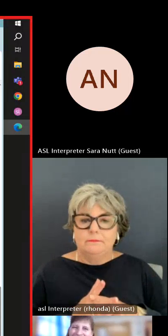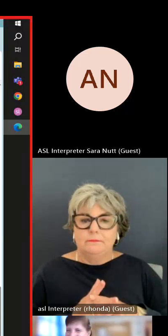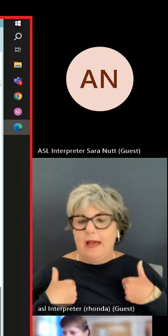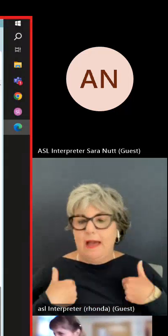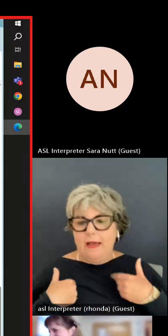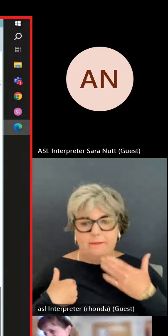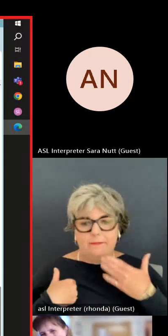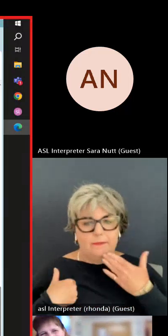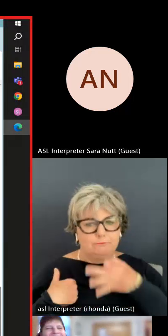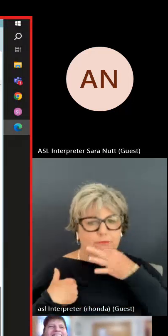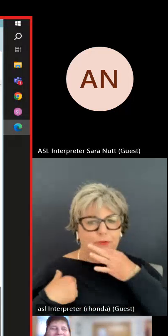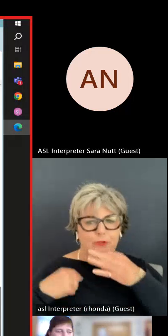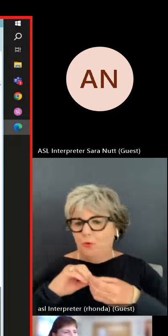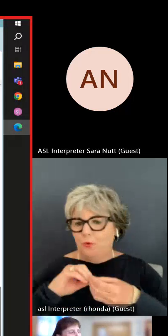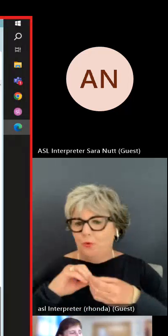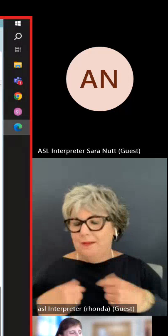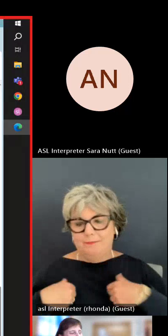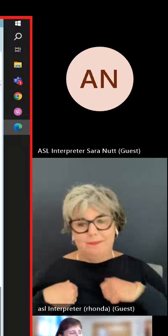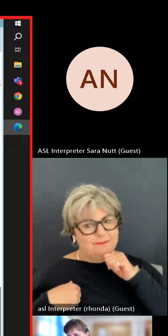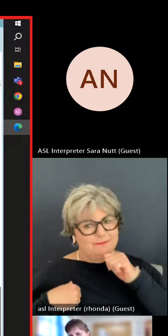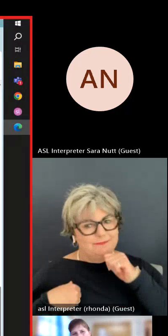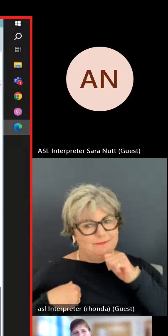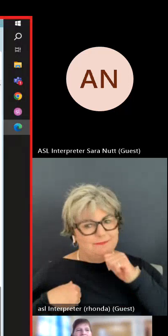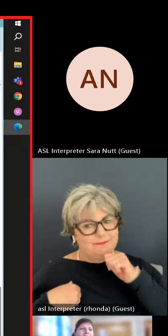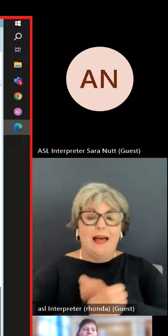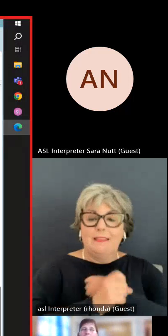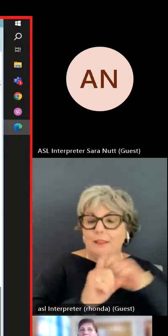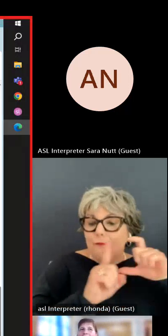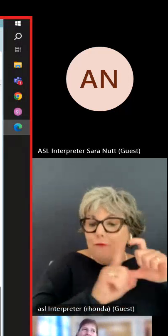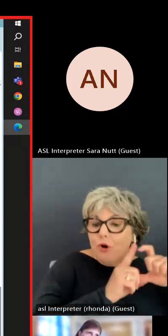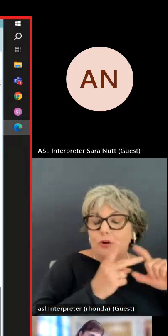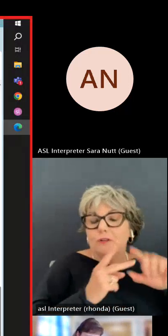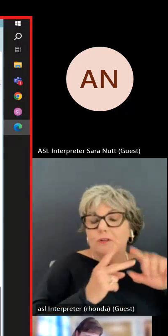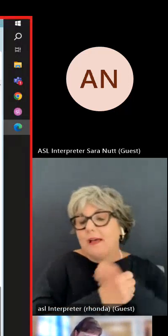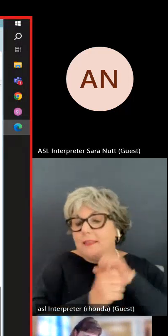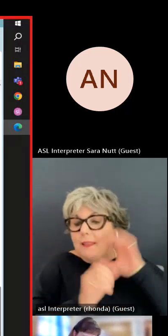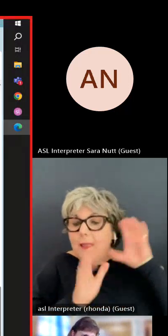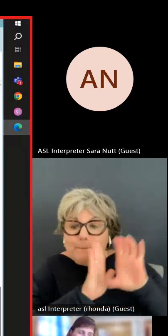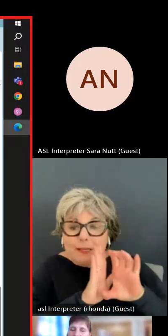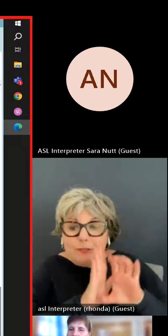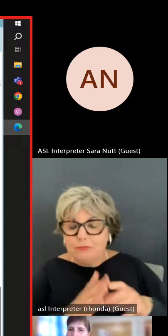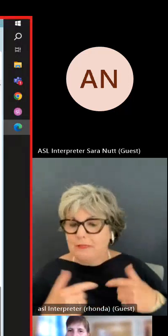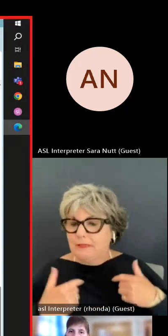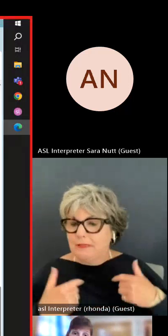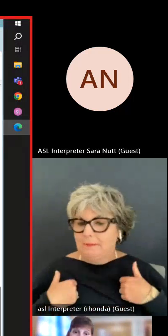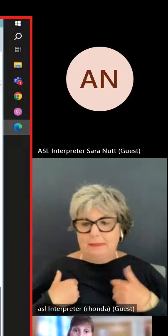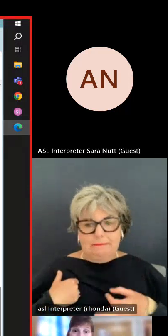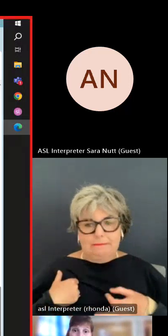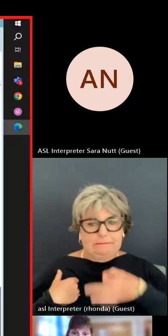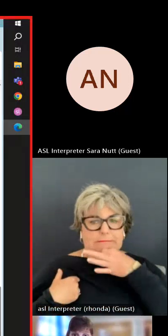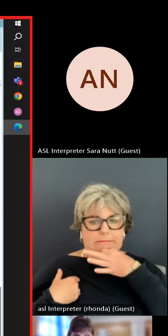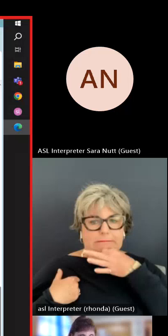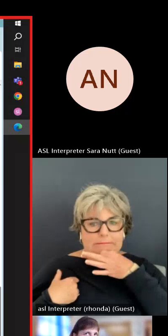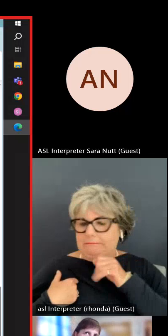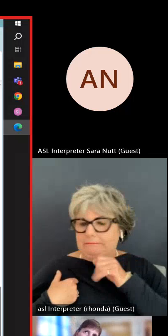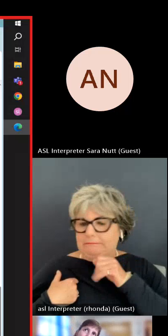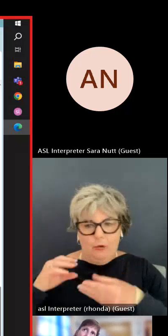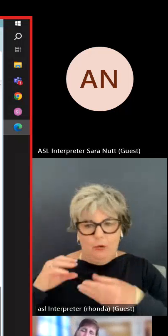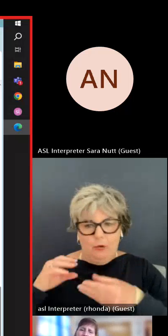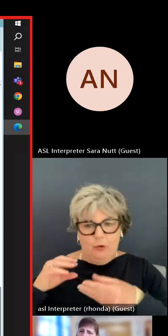well. I love words, I love pictures, but I am math phobic and numerically